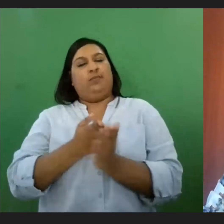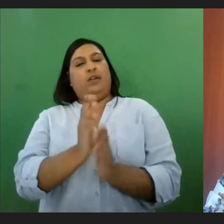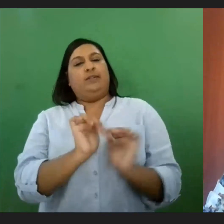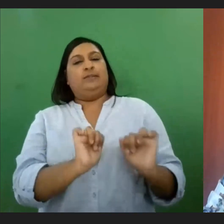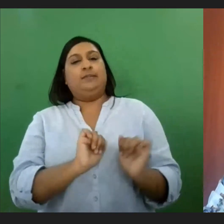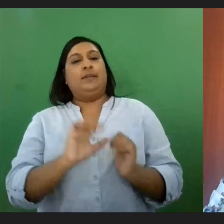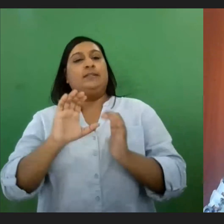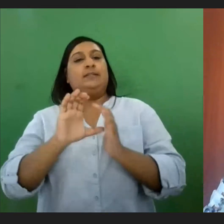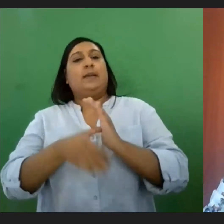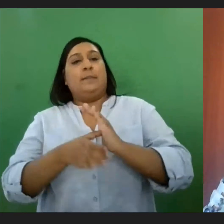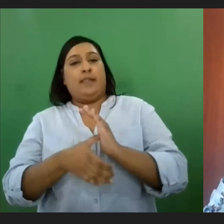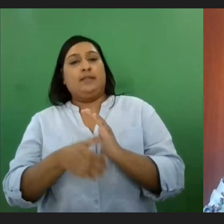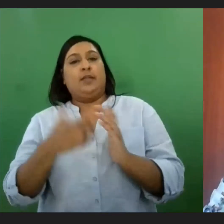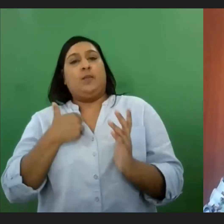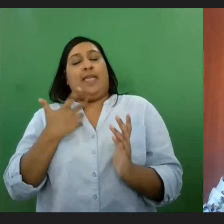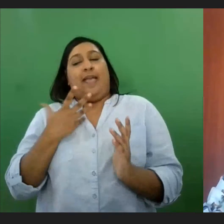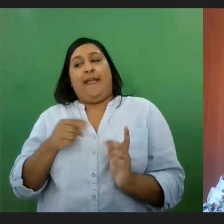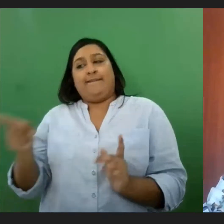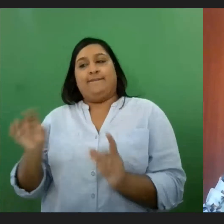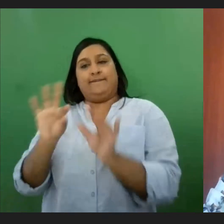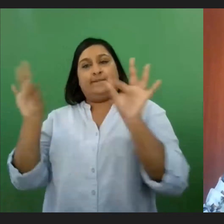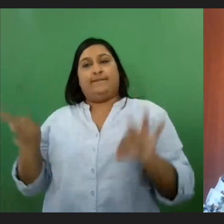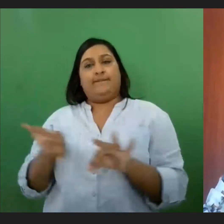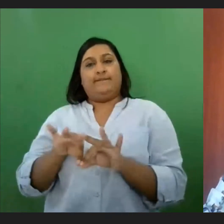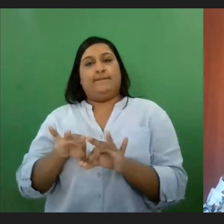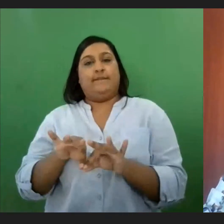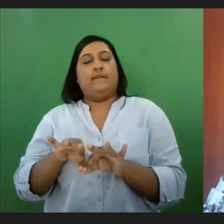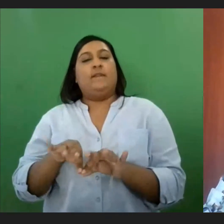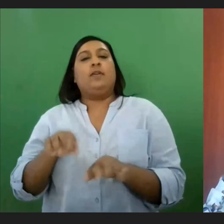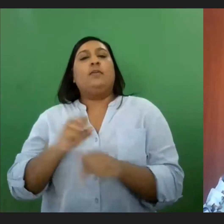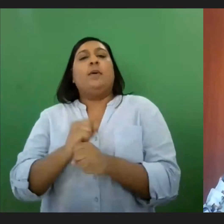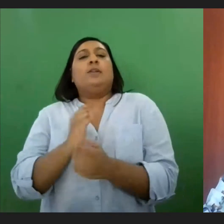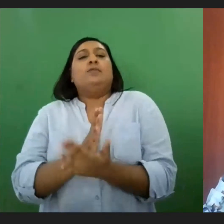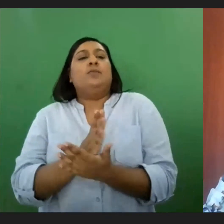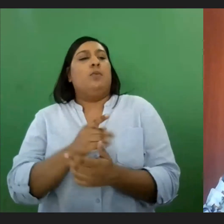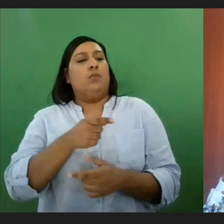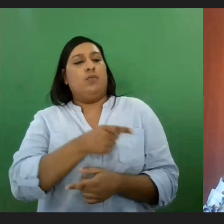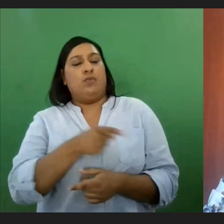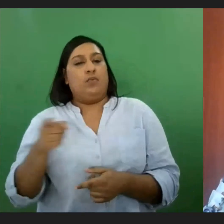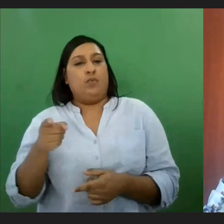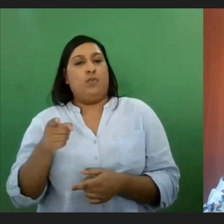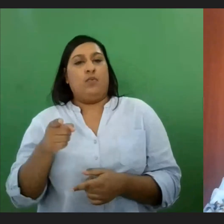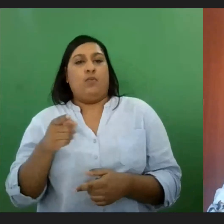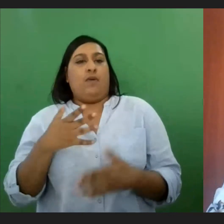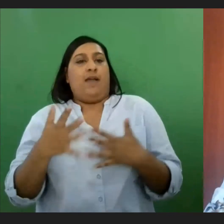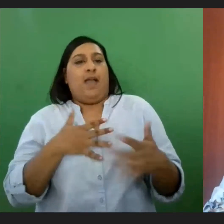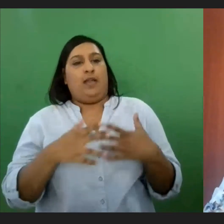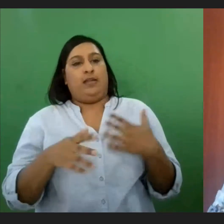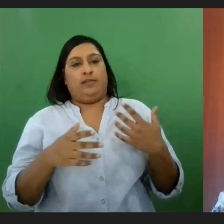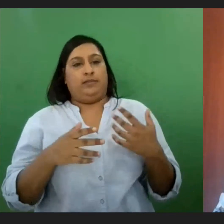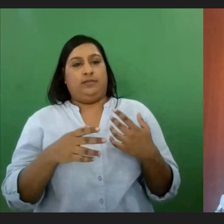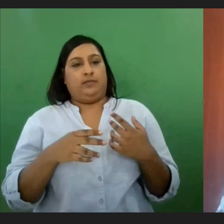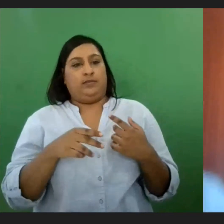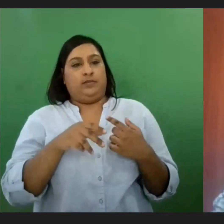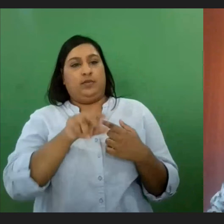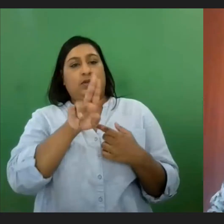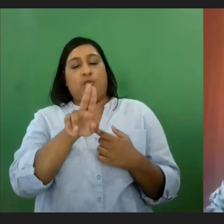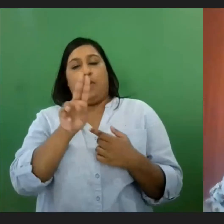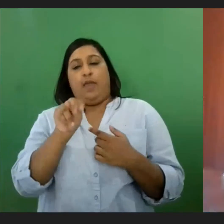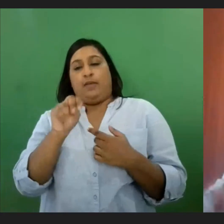serves as an instrument to develop mechanisms for domestication of the